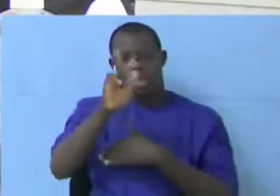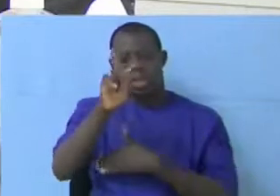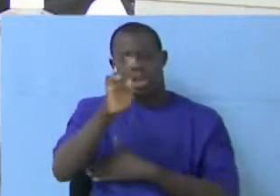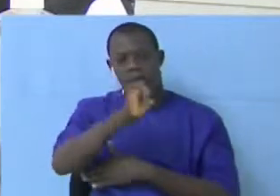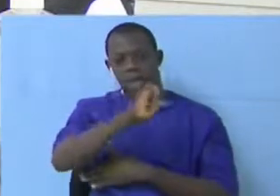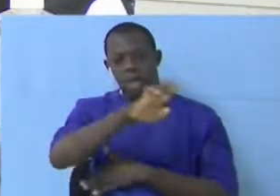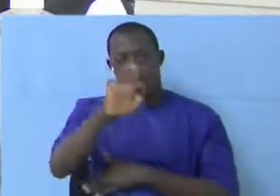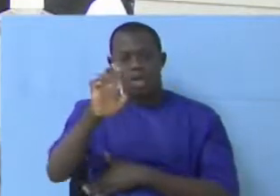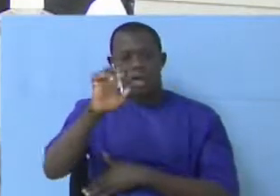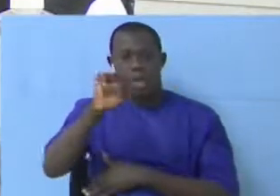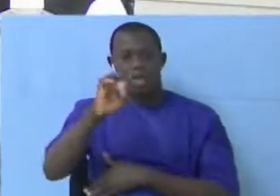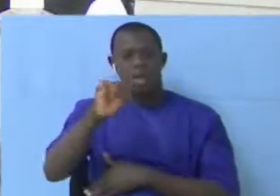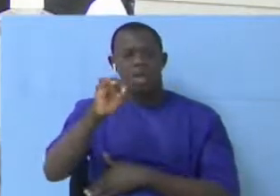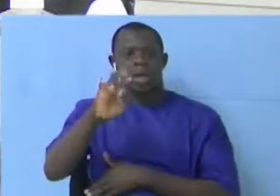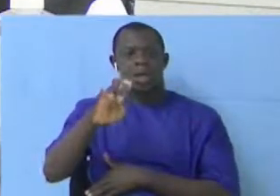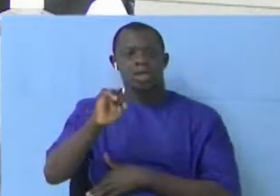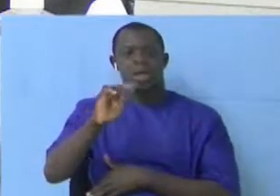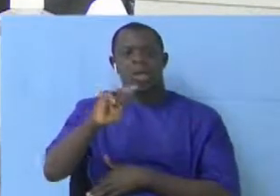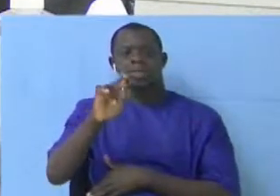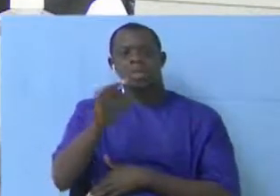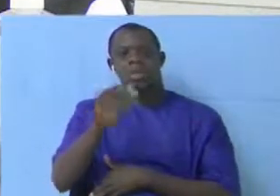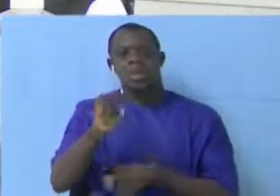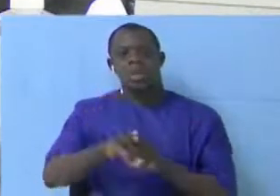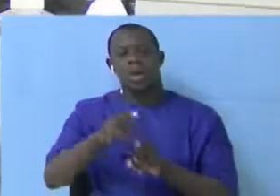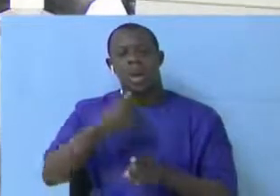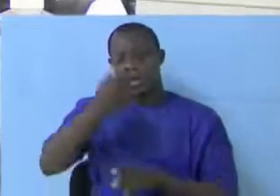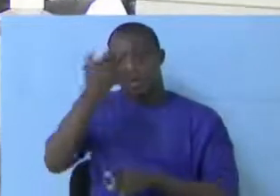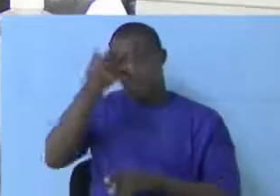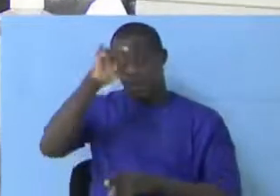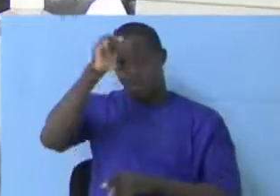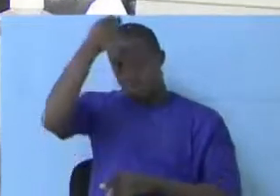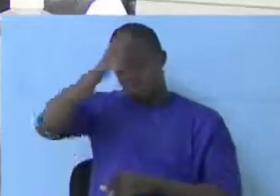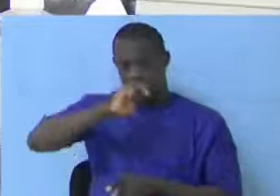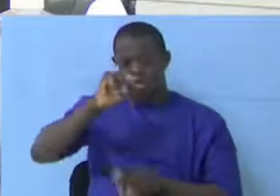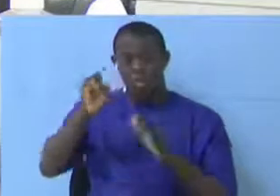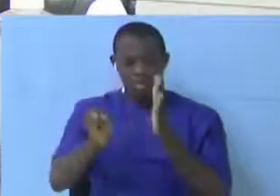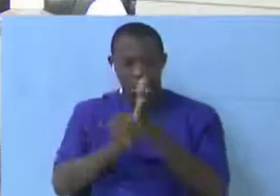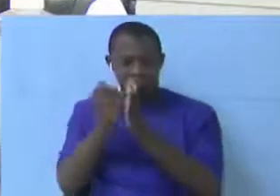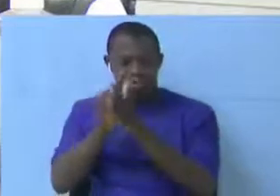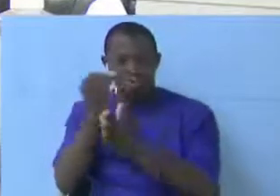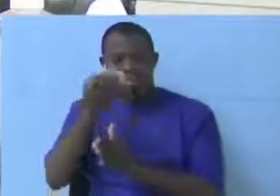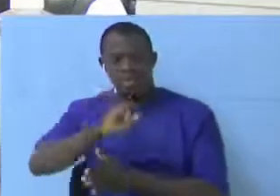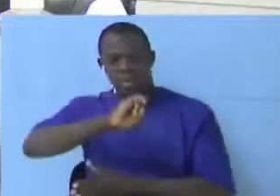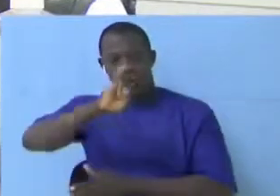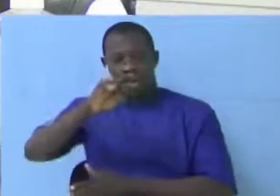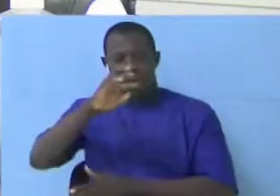I think the police were investigating the matter from January, February up to March. And